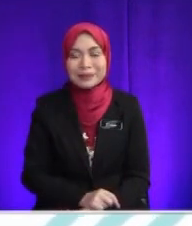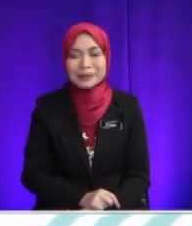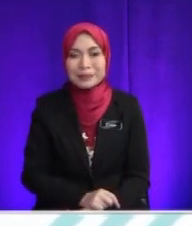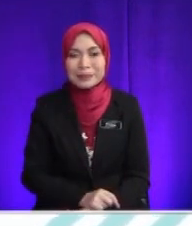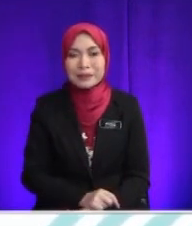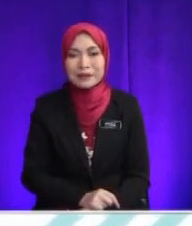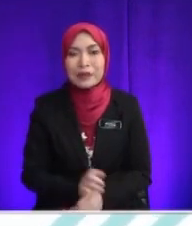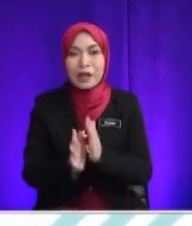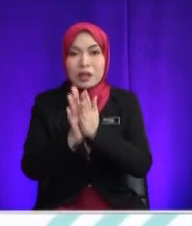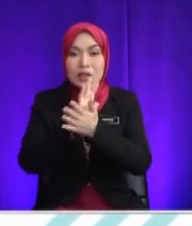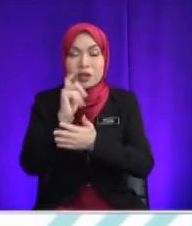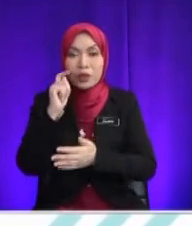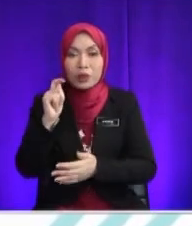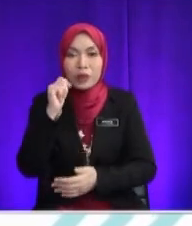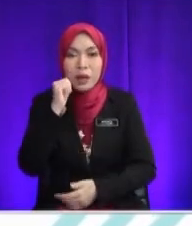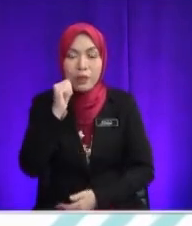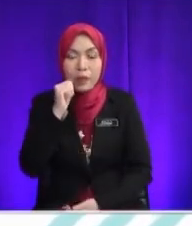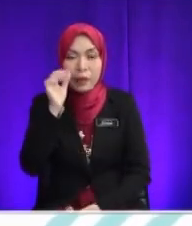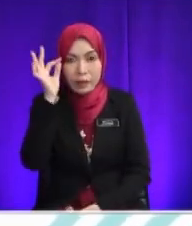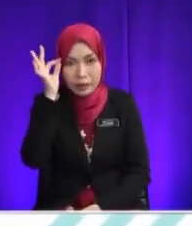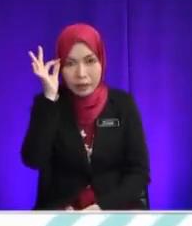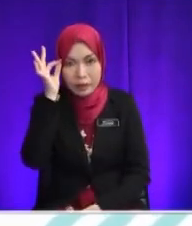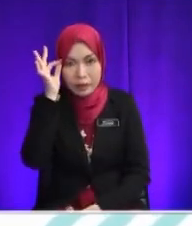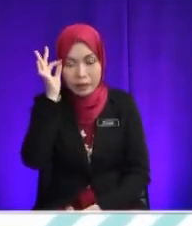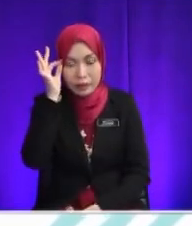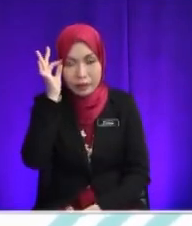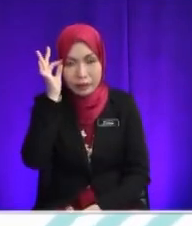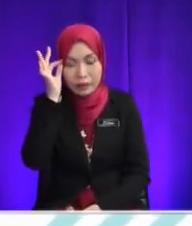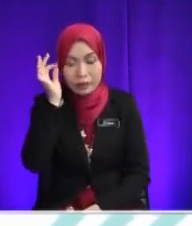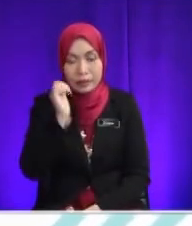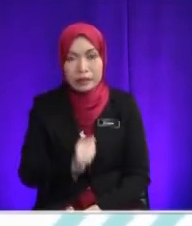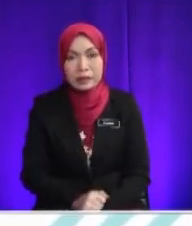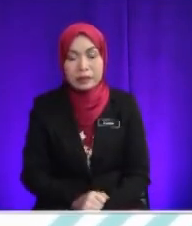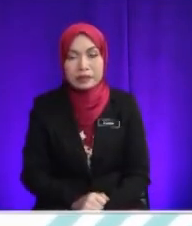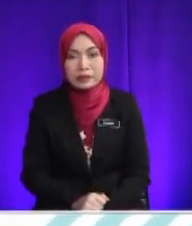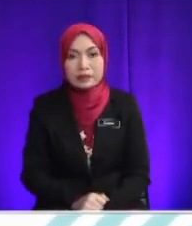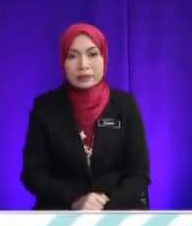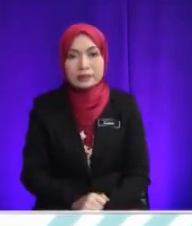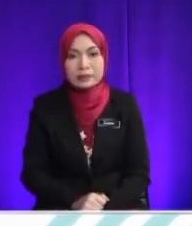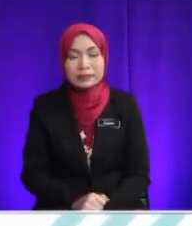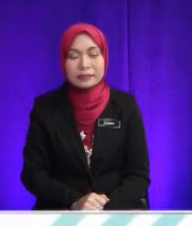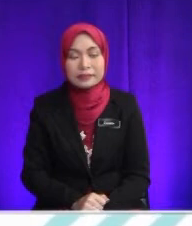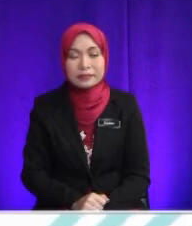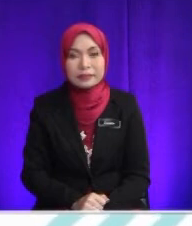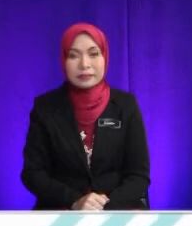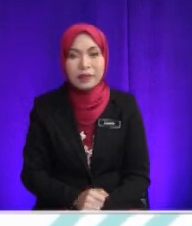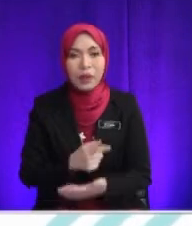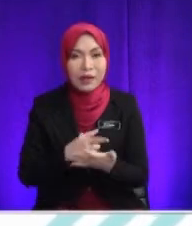So the woman think that the sentence probably be changed. Why is it so? Why don't we hear second listening to confirm?